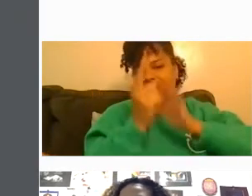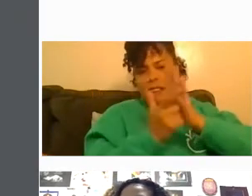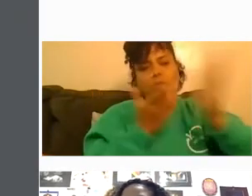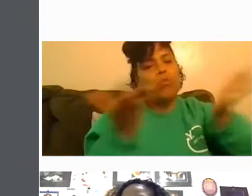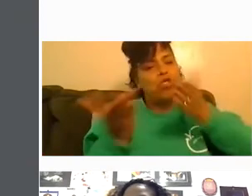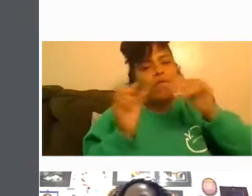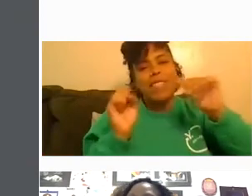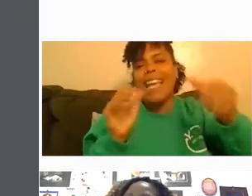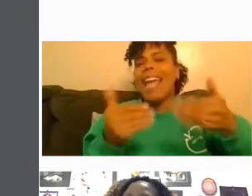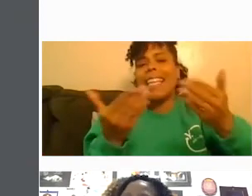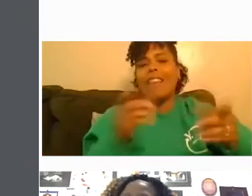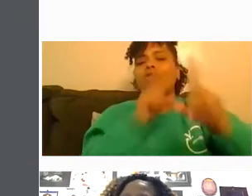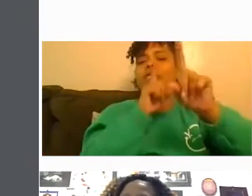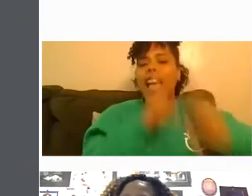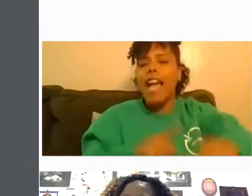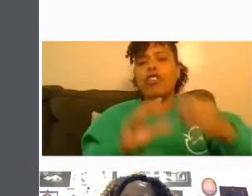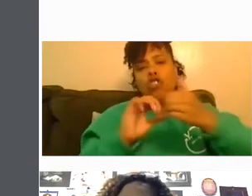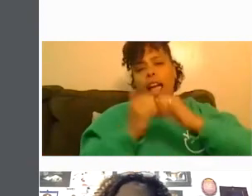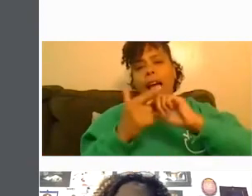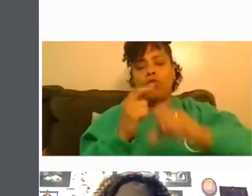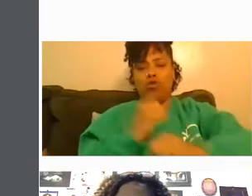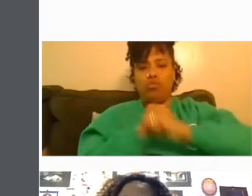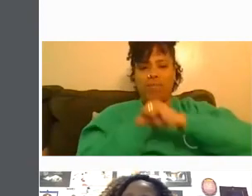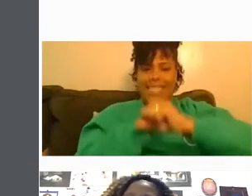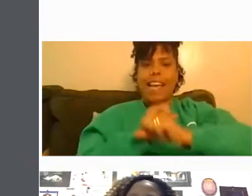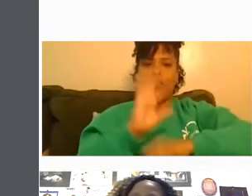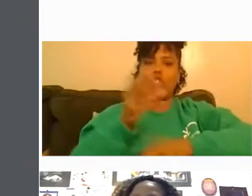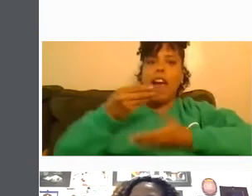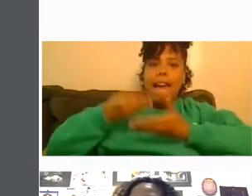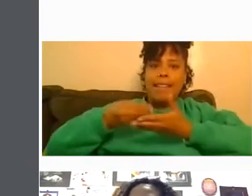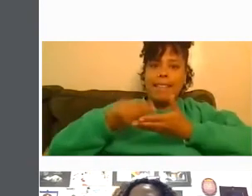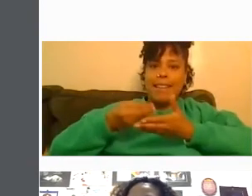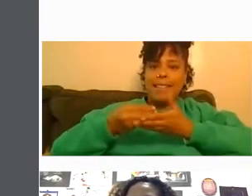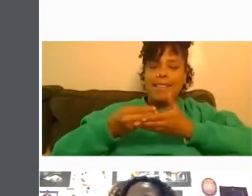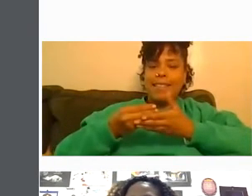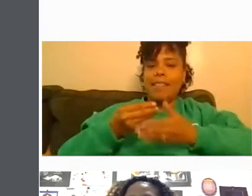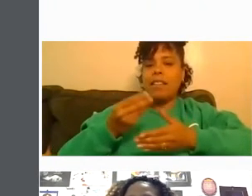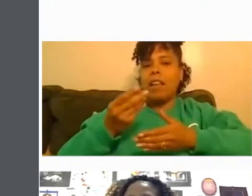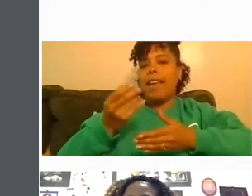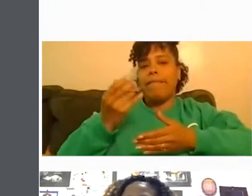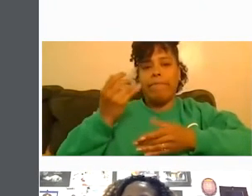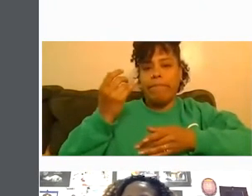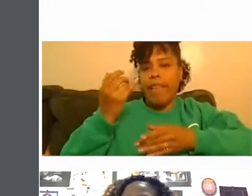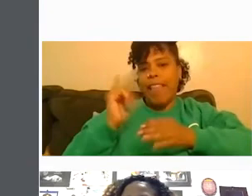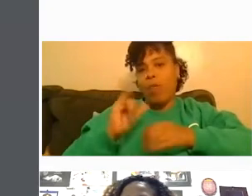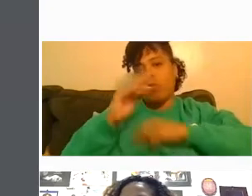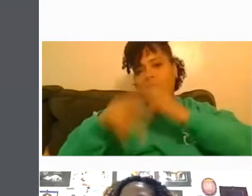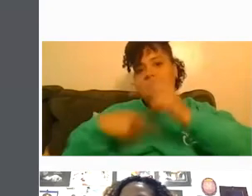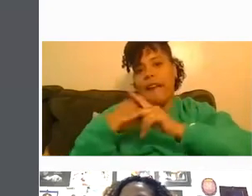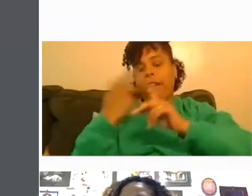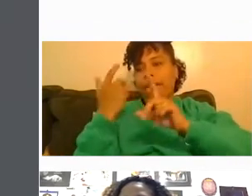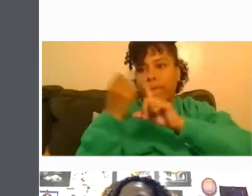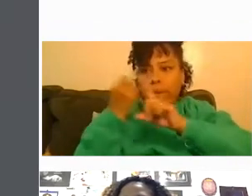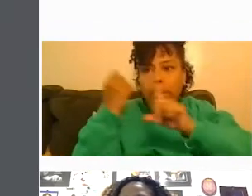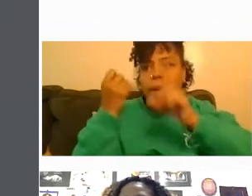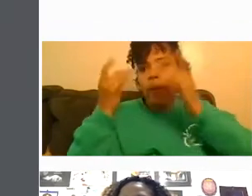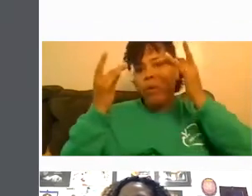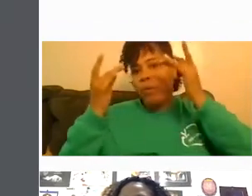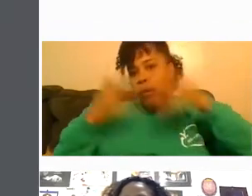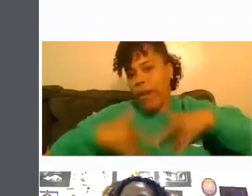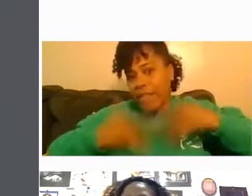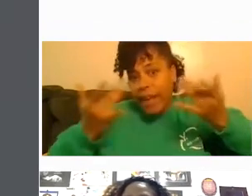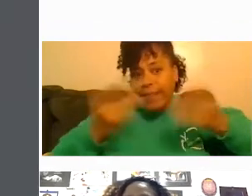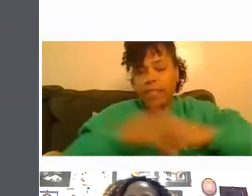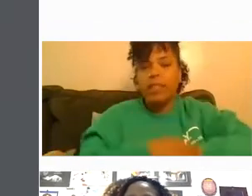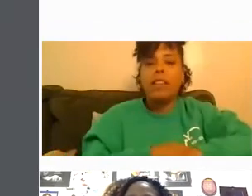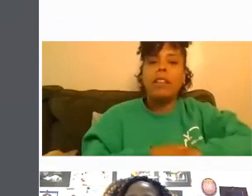answer to how to protect your assets in those type of events. But I thank you for listening to me today, and I want to leave it